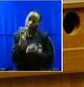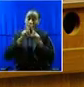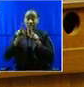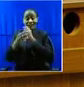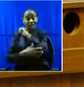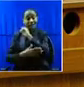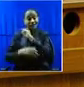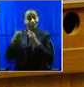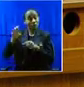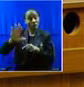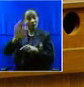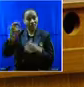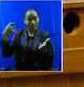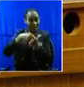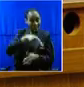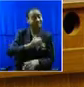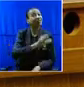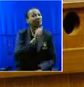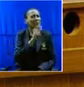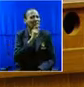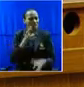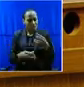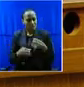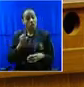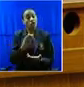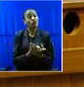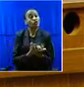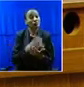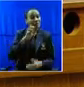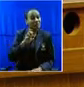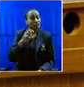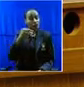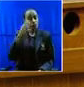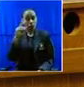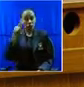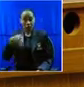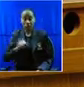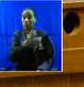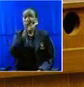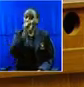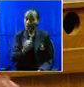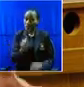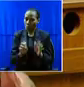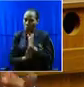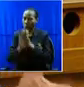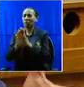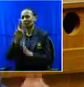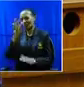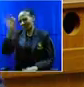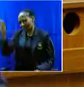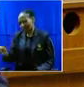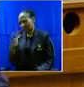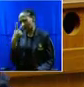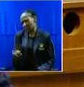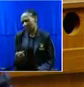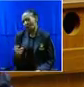could add 1.2 percentage points to our annual GDP. So these are the opportunities that lie